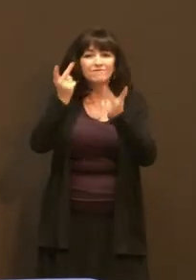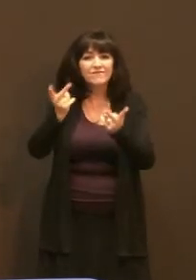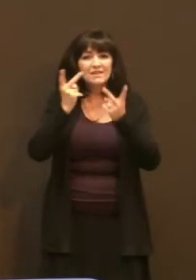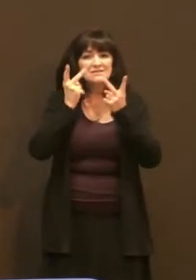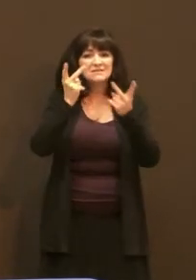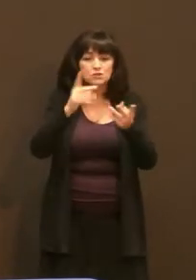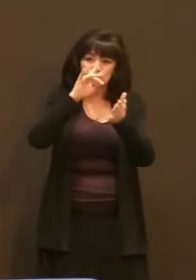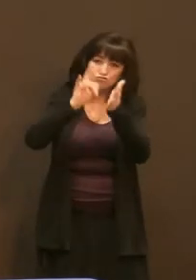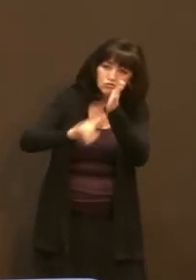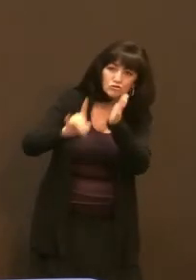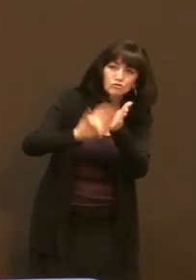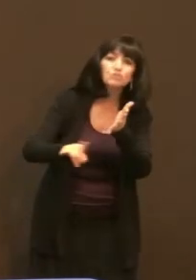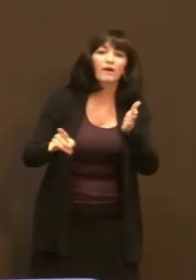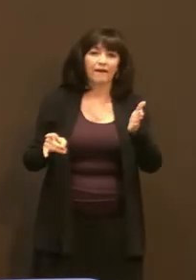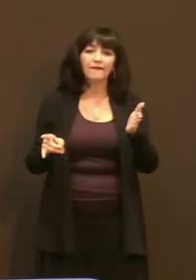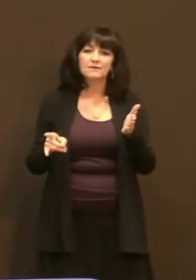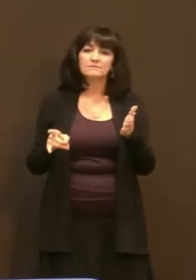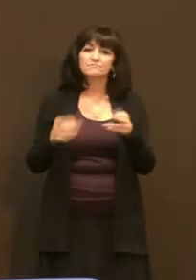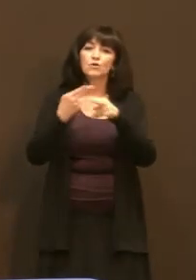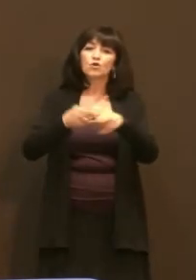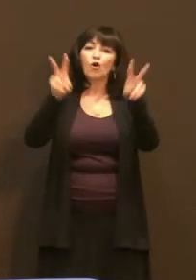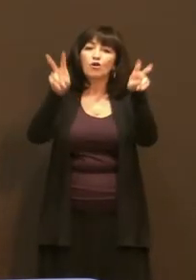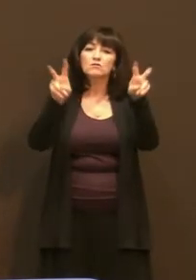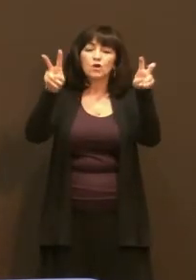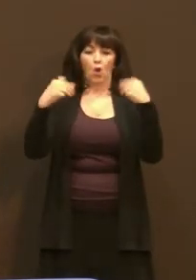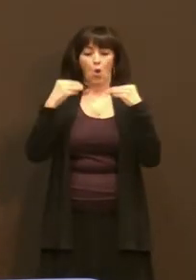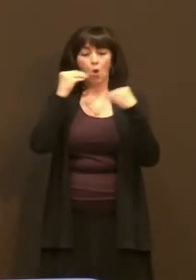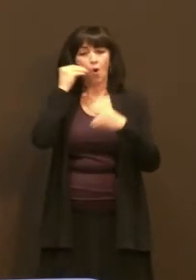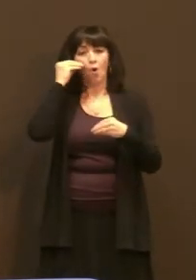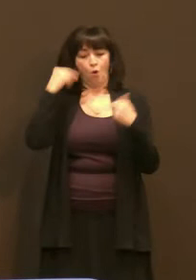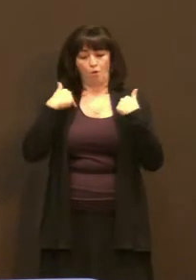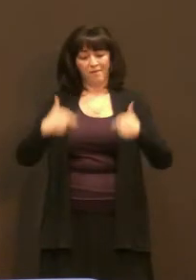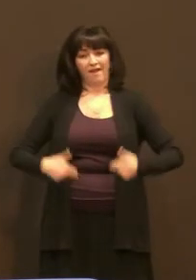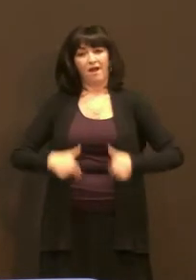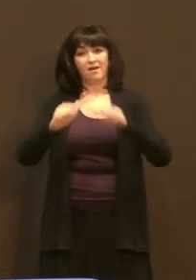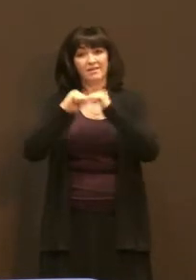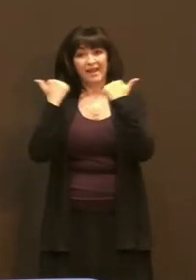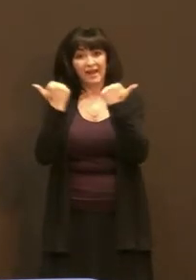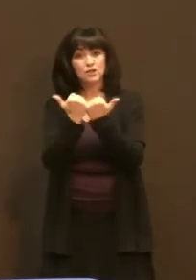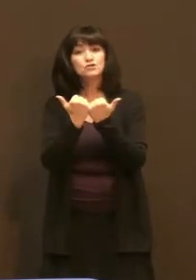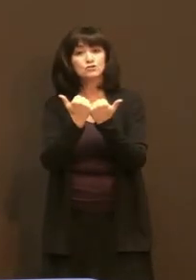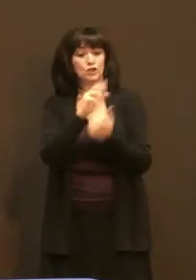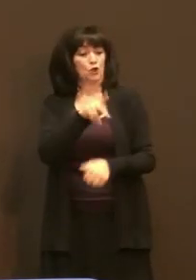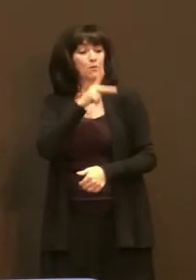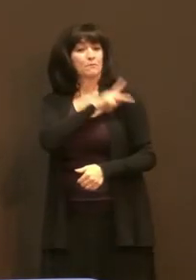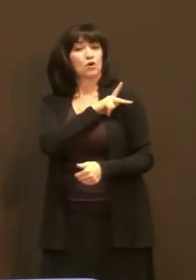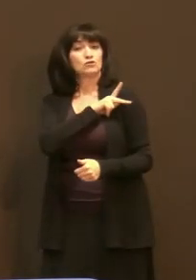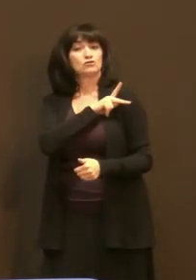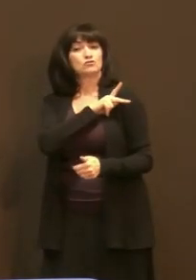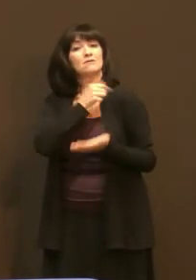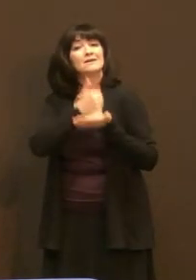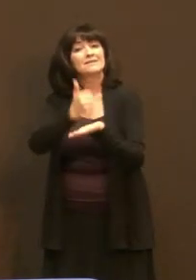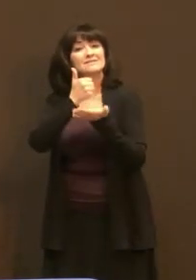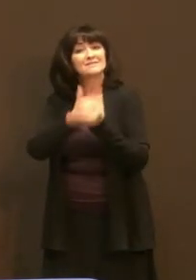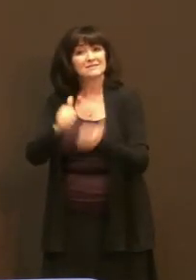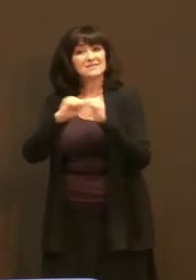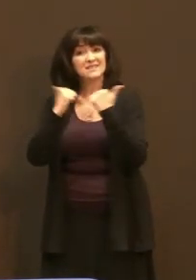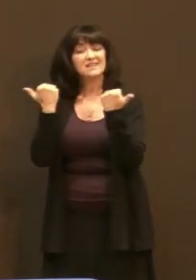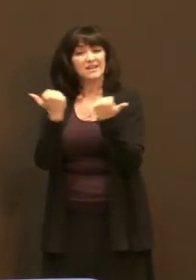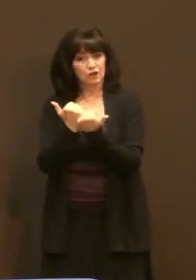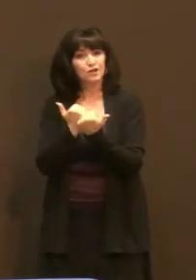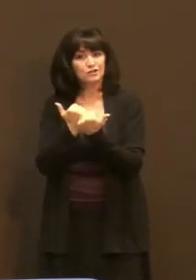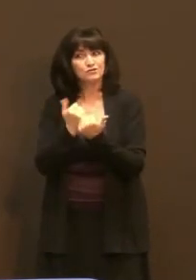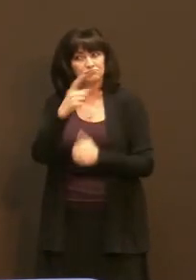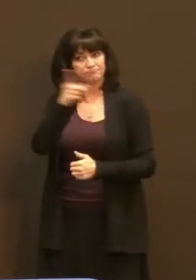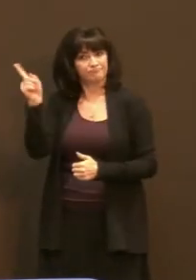include things like home health agencies and personal assistance agencies will now be required to follow the same guidance that long-term